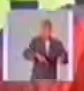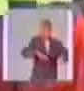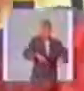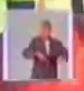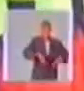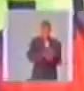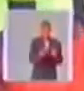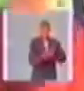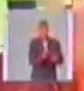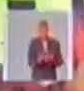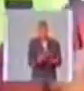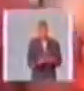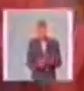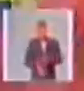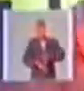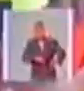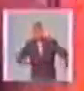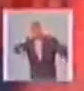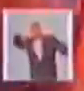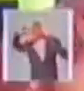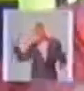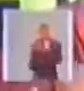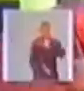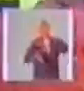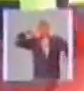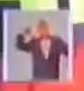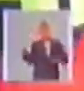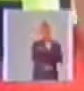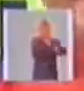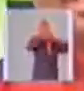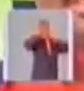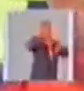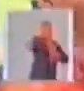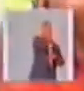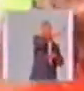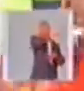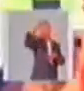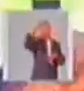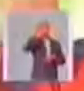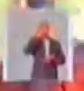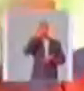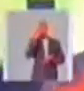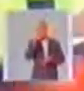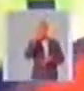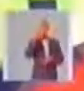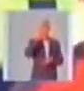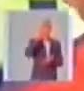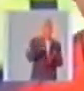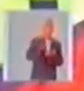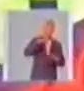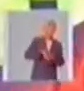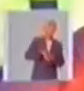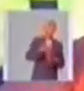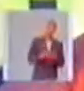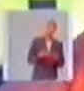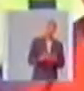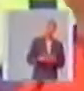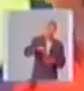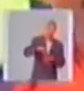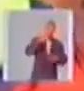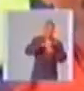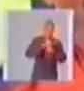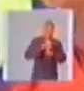wamosisa sisa sika waho, na Jesus Christ, edia ba, eko tu nipaso, epamo wone. Wanda kacha wose sika sam, ewa asole demono, enye important